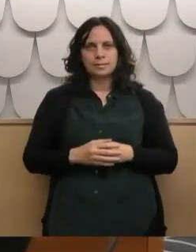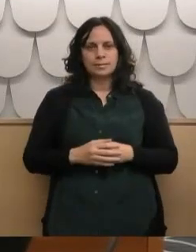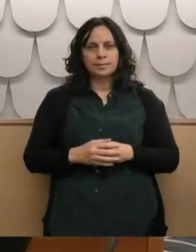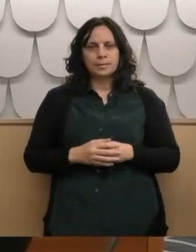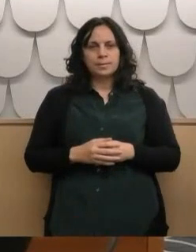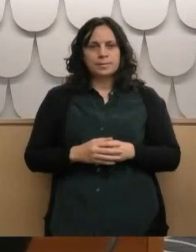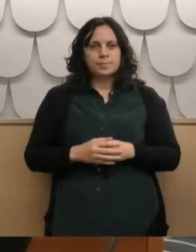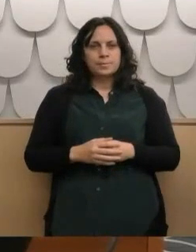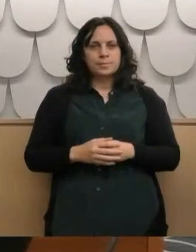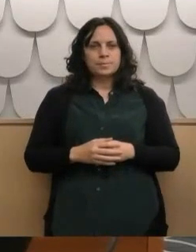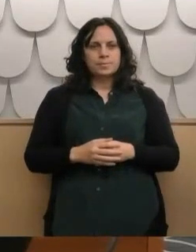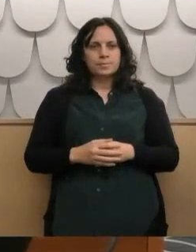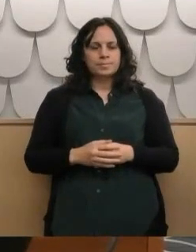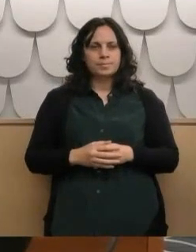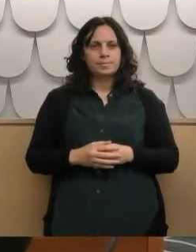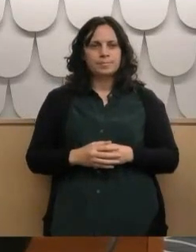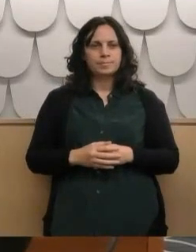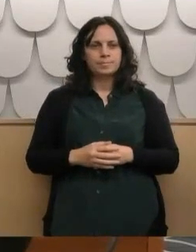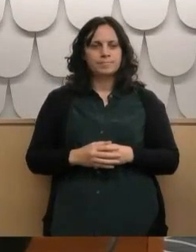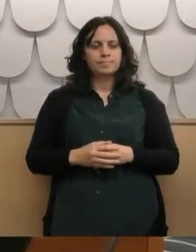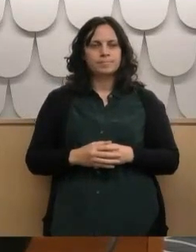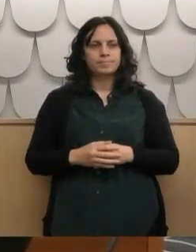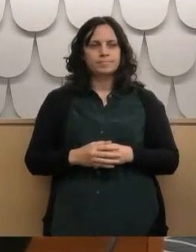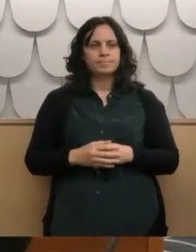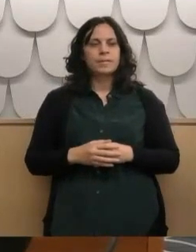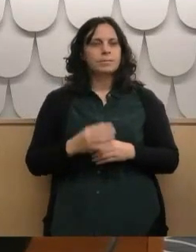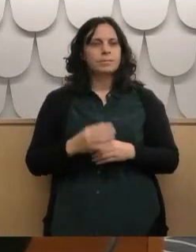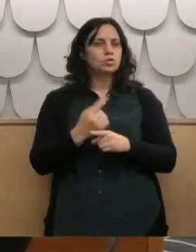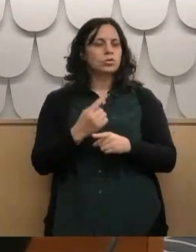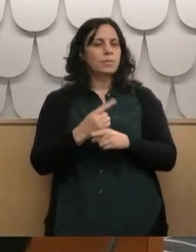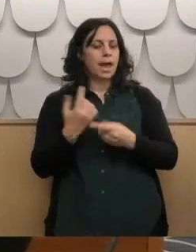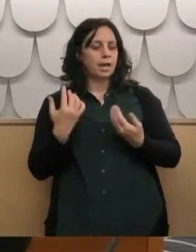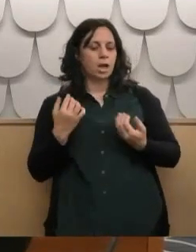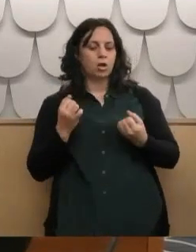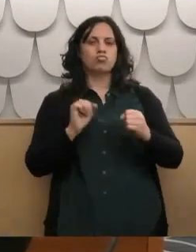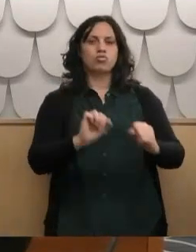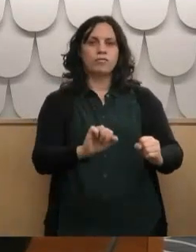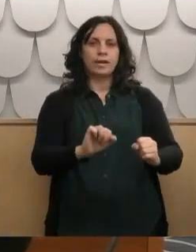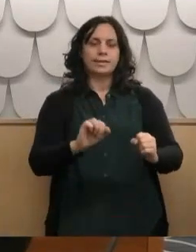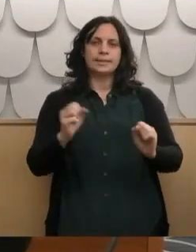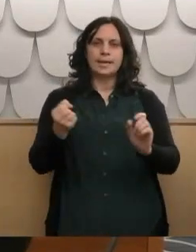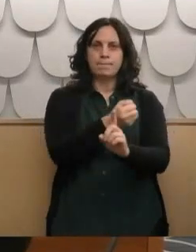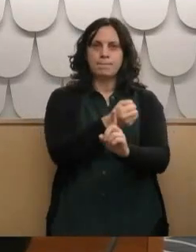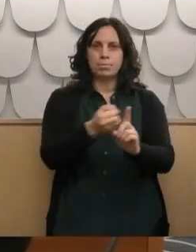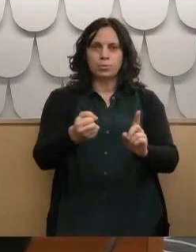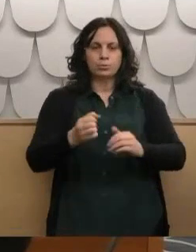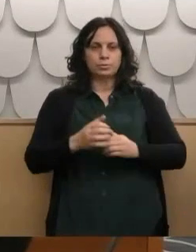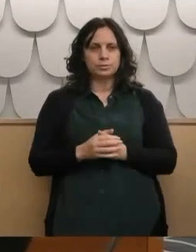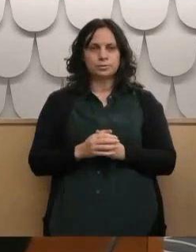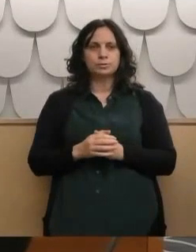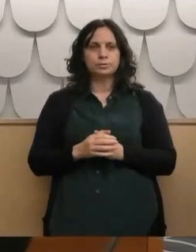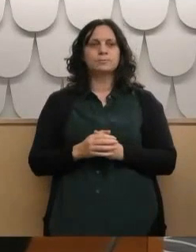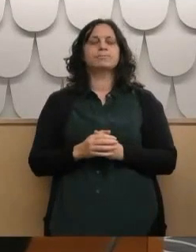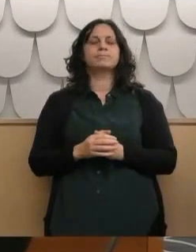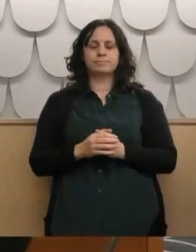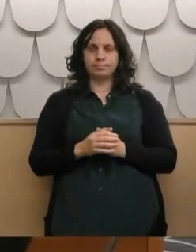In that regard, on this topic of preventing abuse, we have learned today of the petition that you have